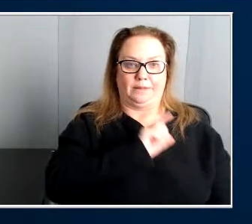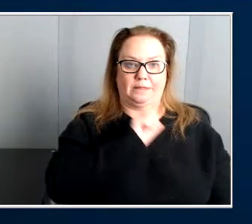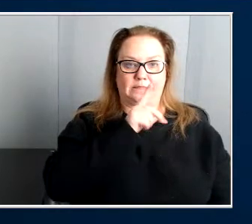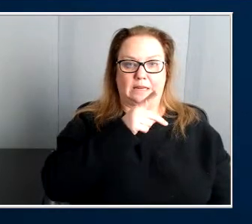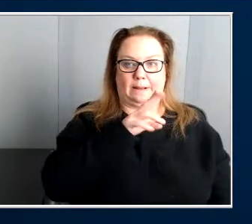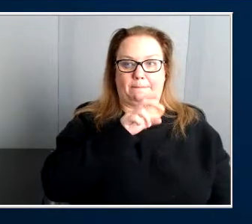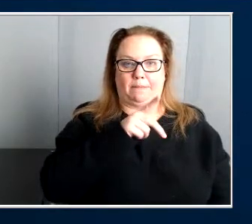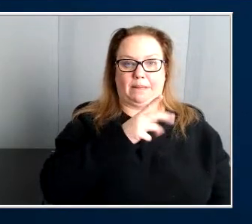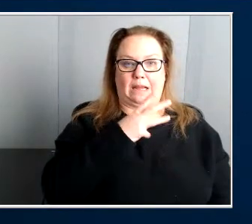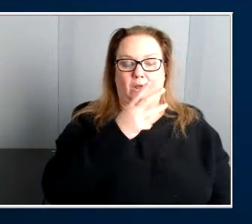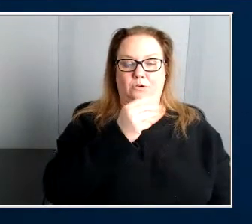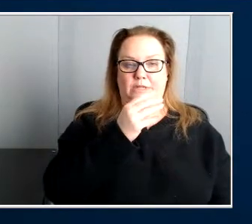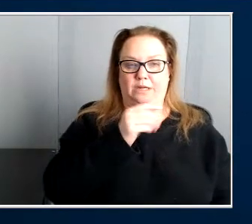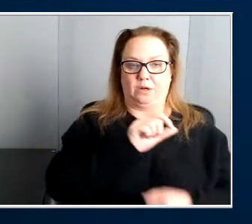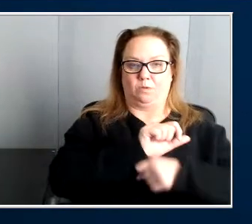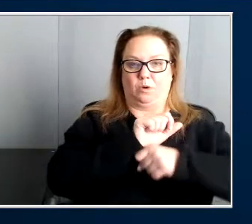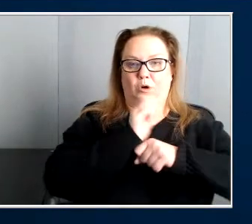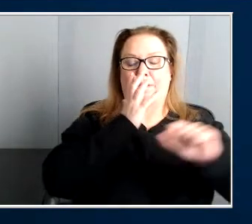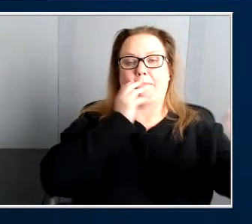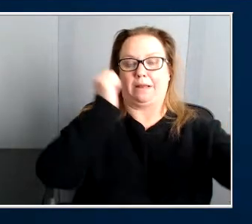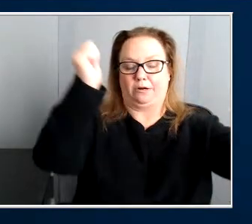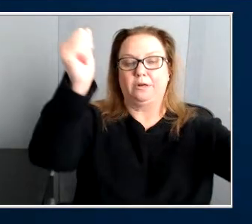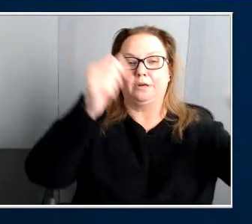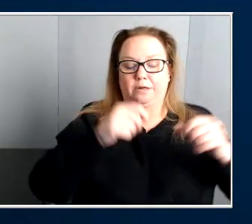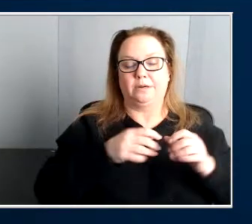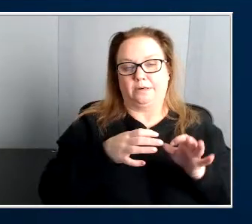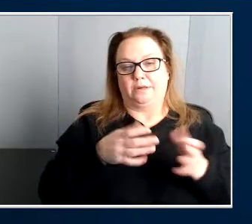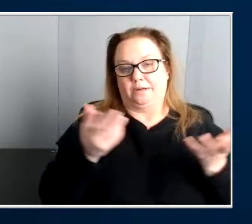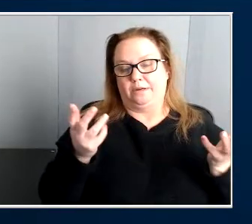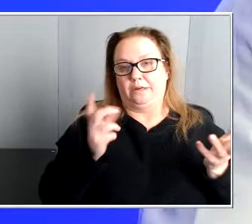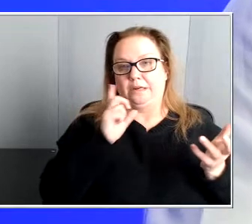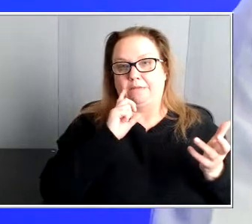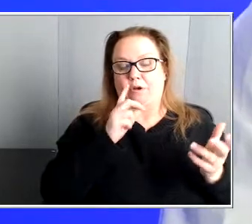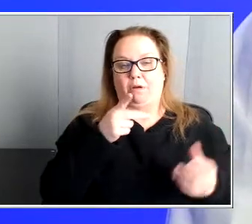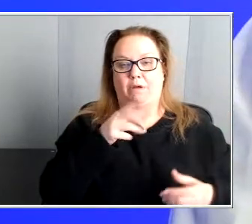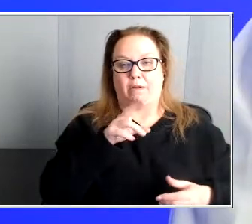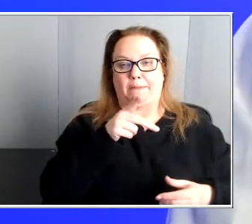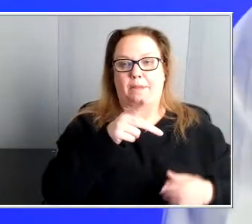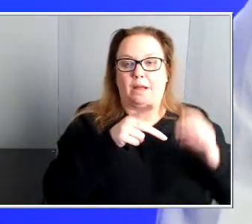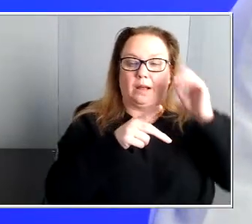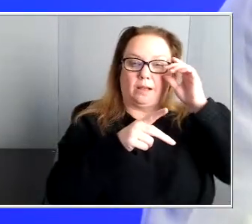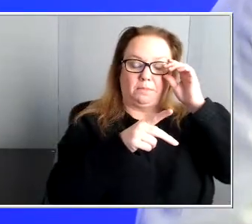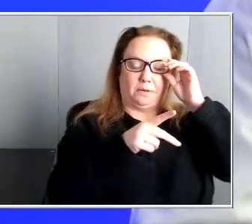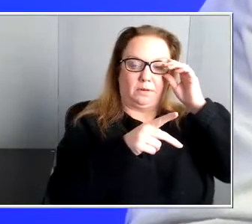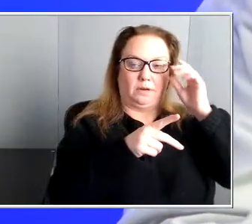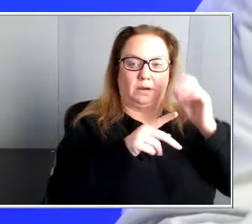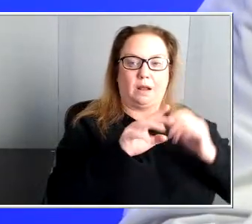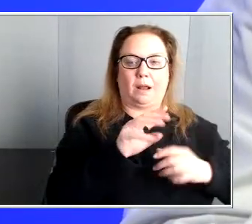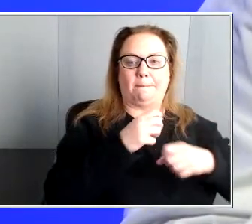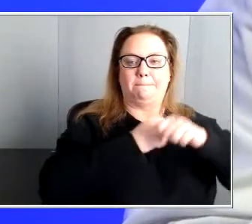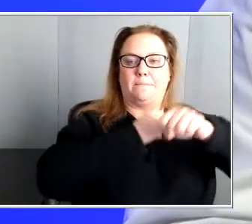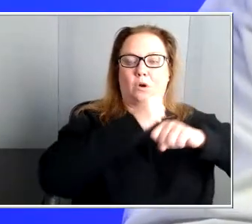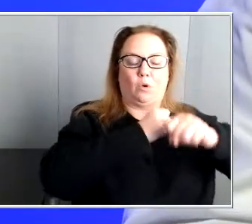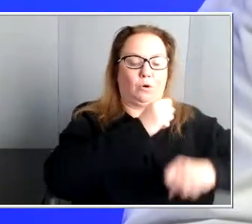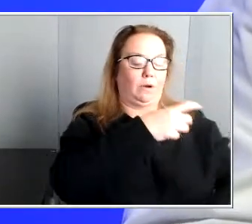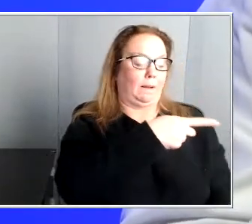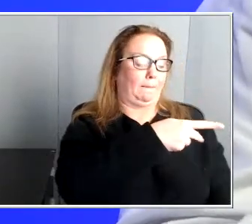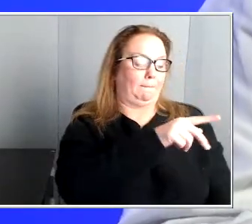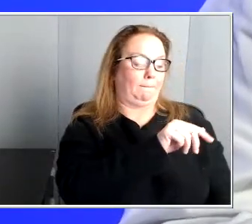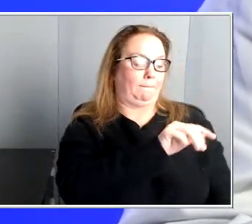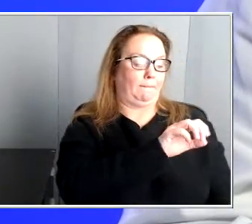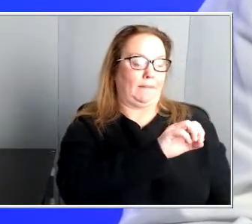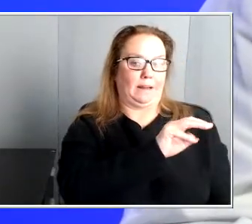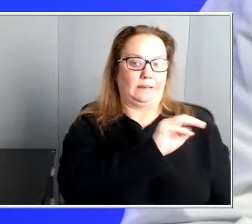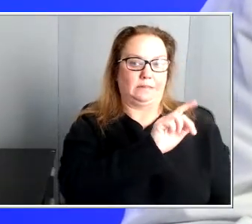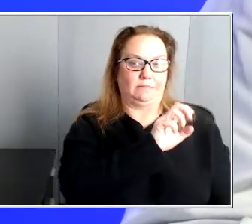heart rhythm work better. I mean, in simple terms, I think if you have a pump, a motor at home, pacemaker is if your wiring